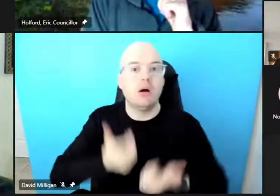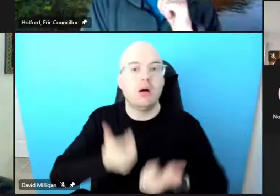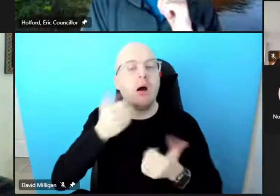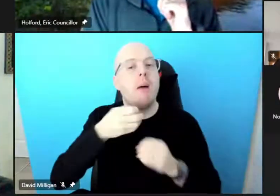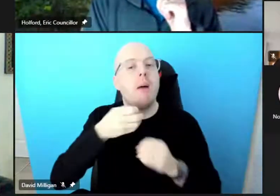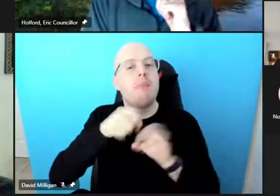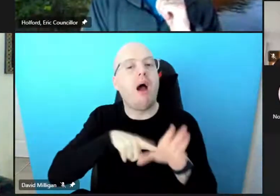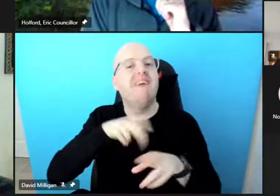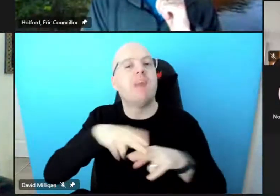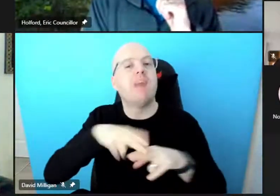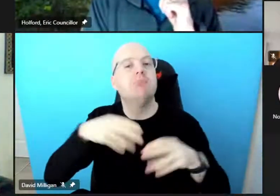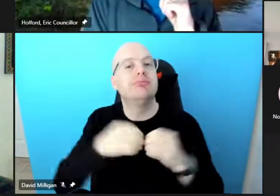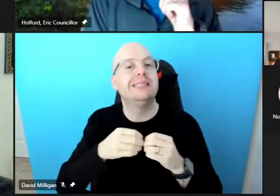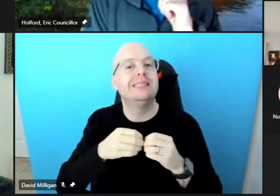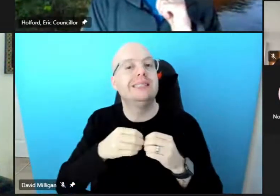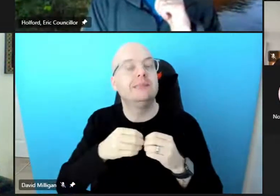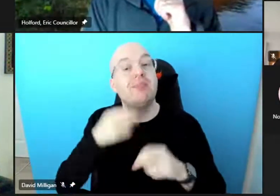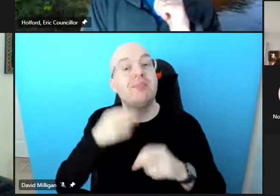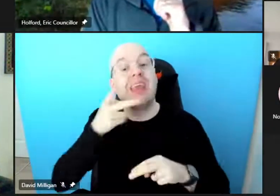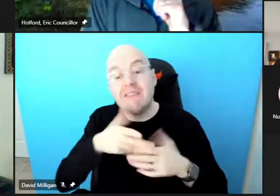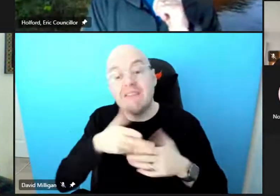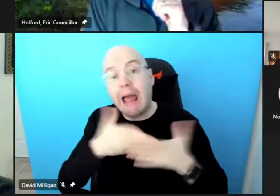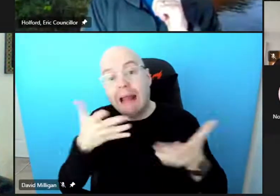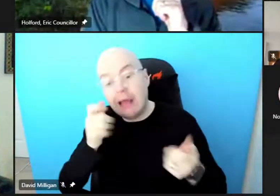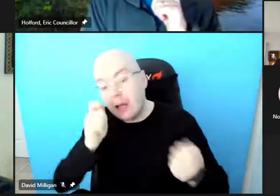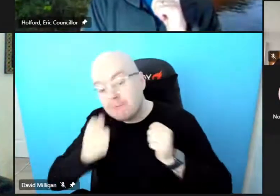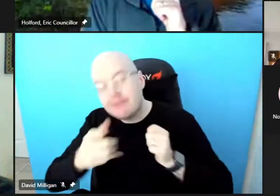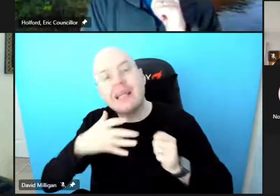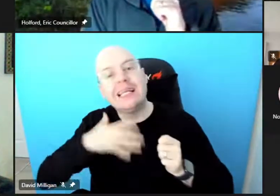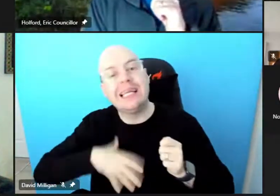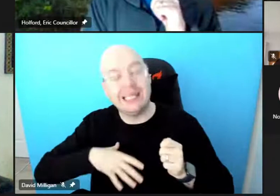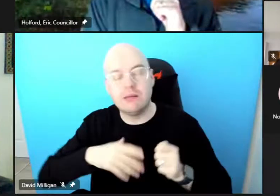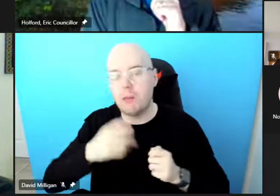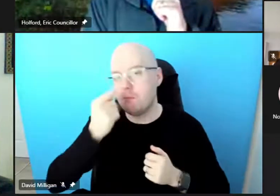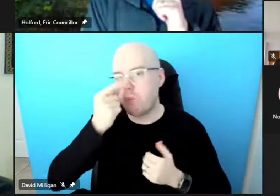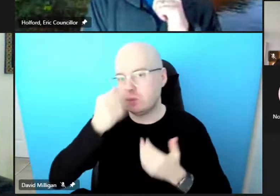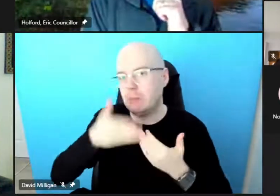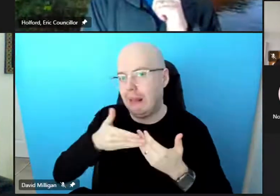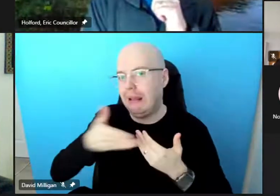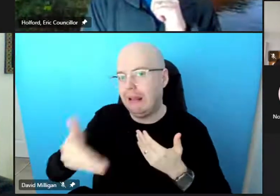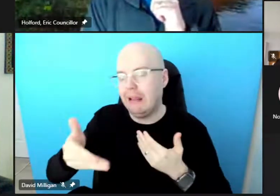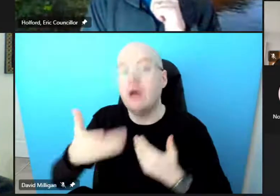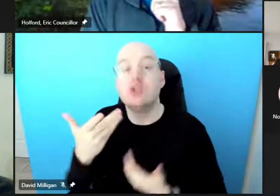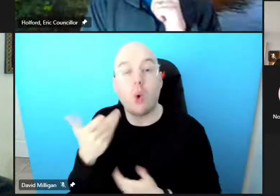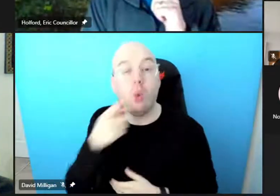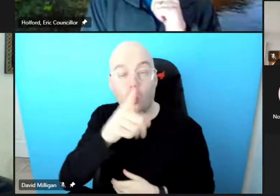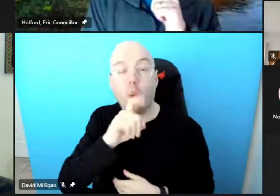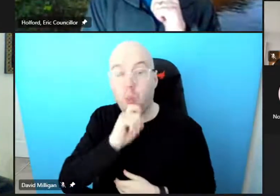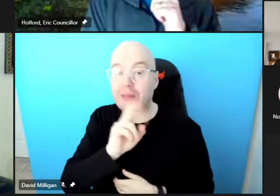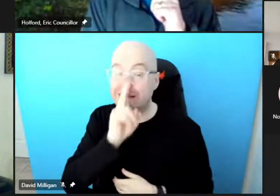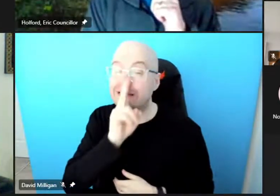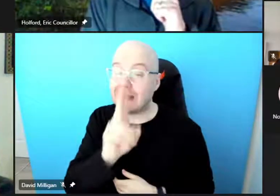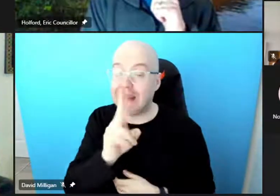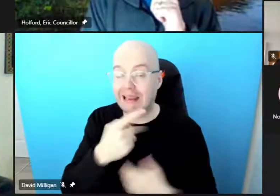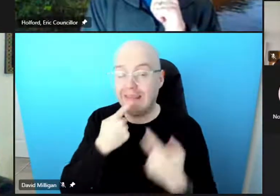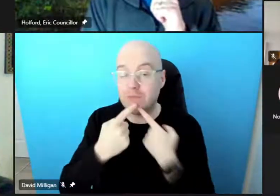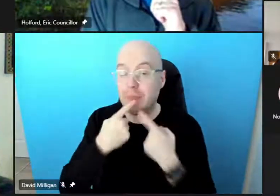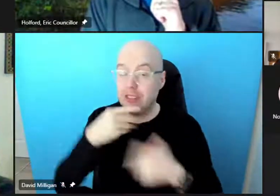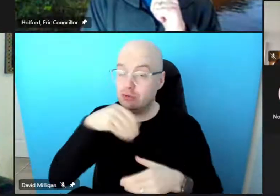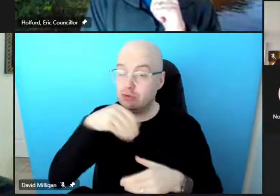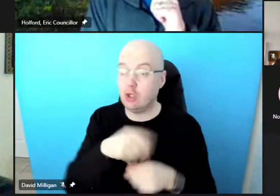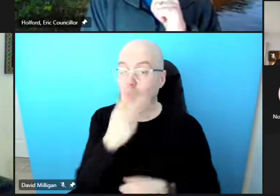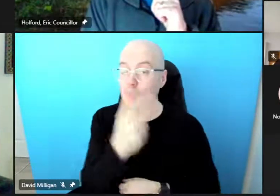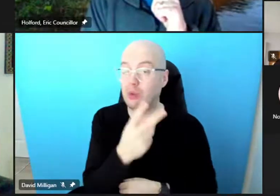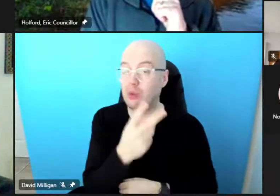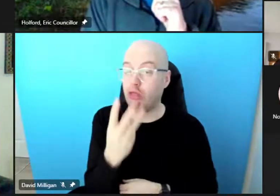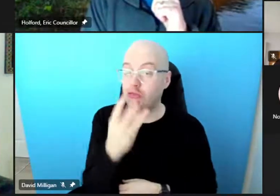system implementation, it'll then run on. So I think you'll still see some work in the 23-24 audit plan around this.